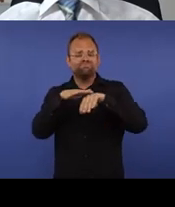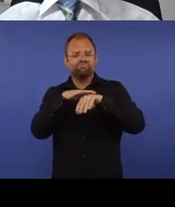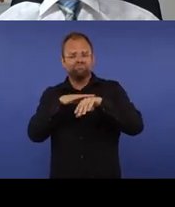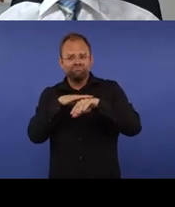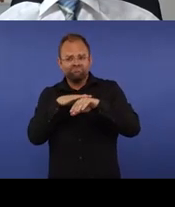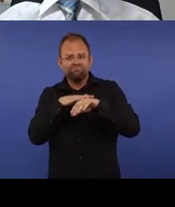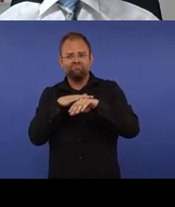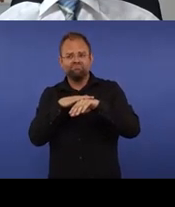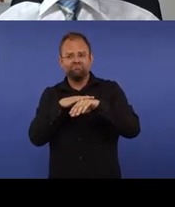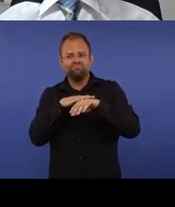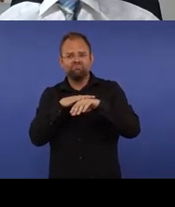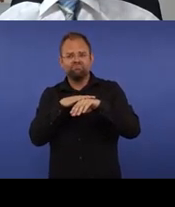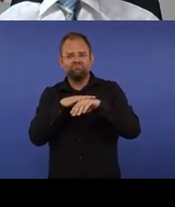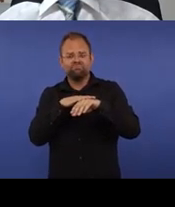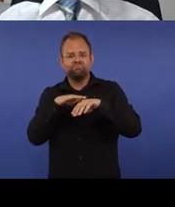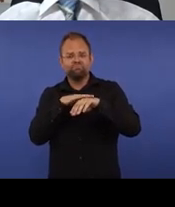everybody.